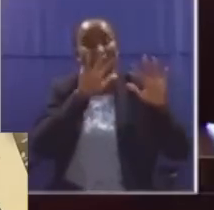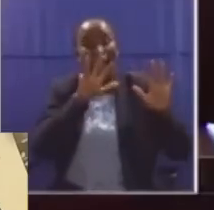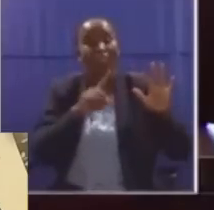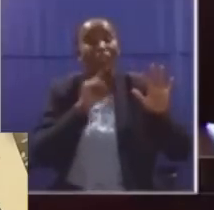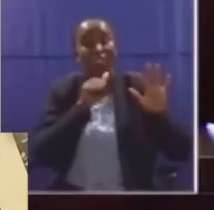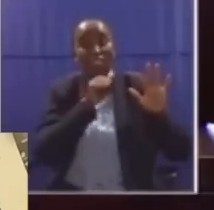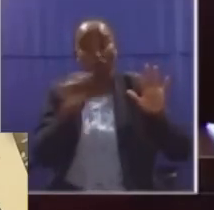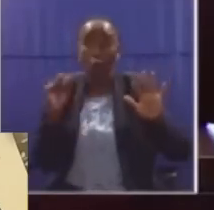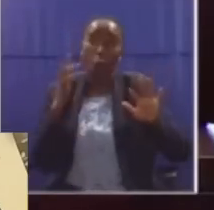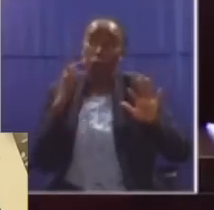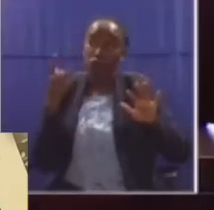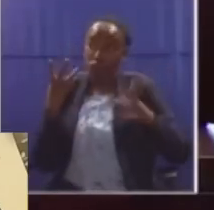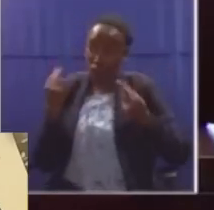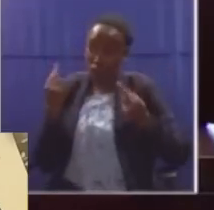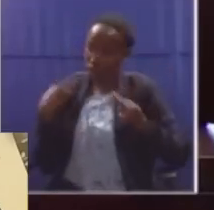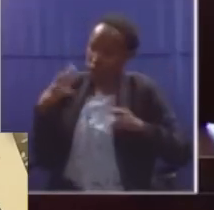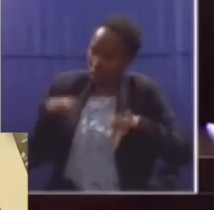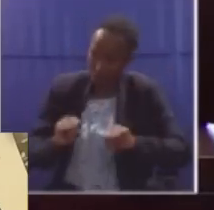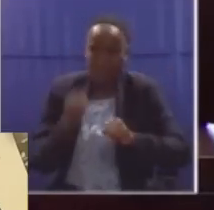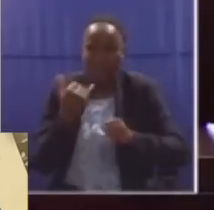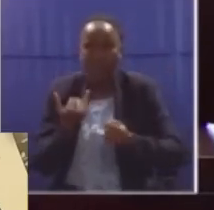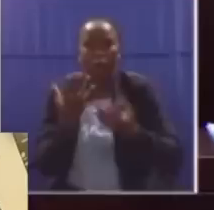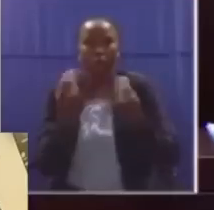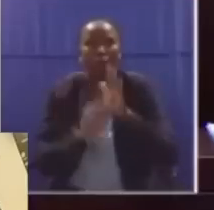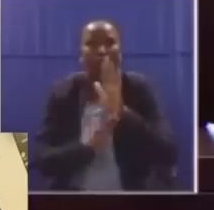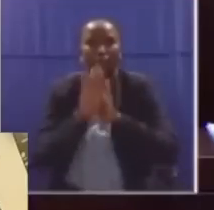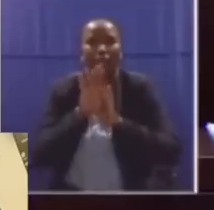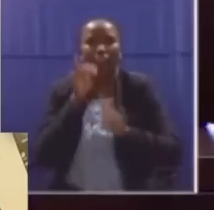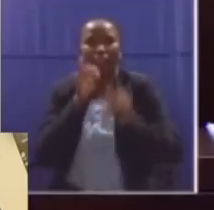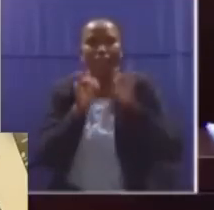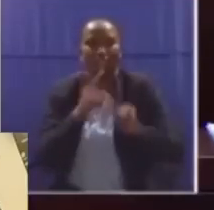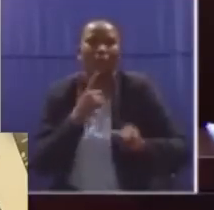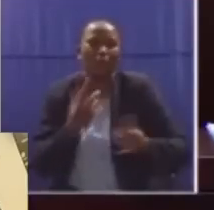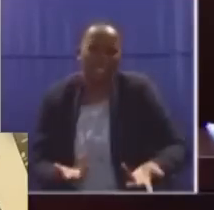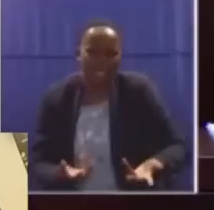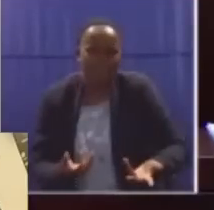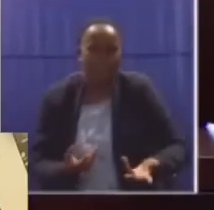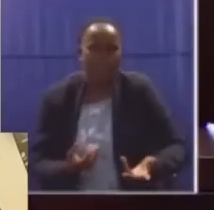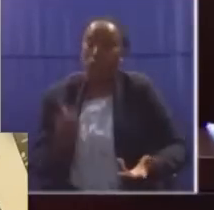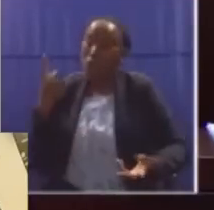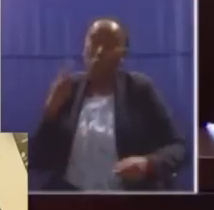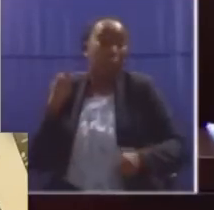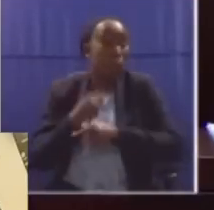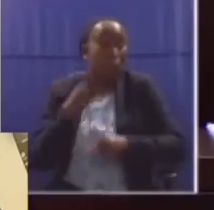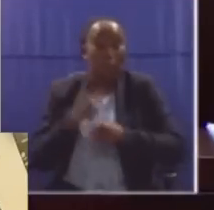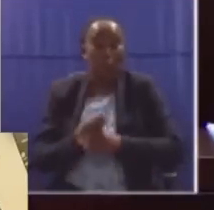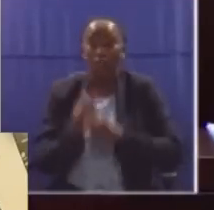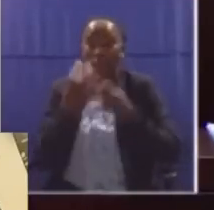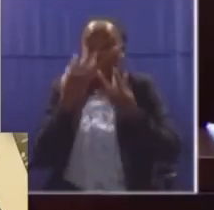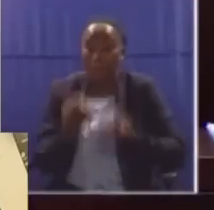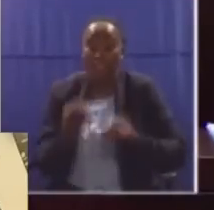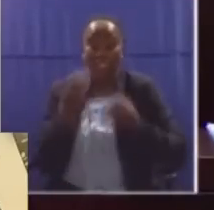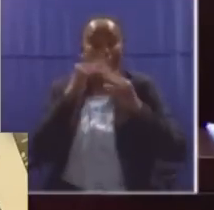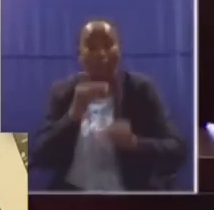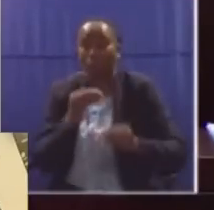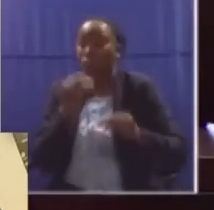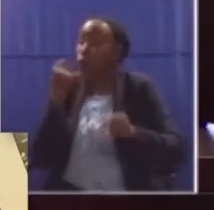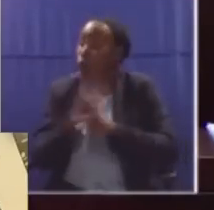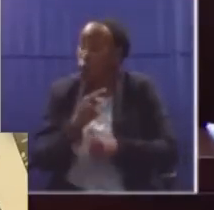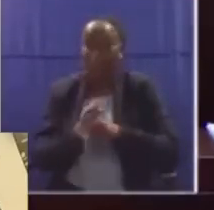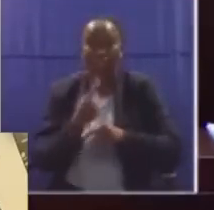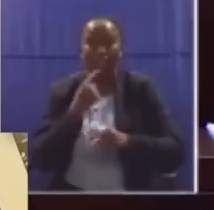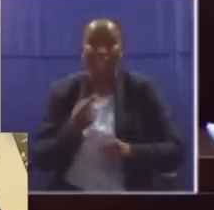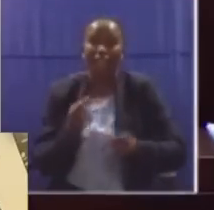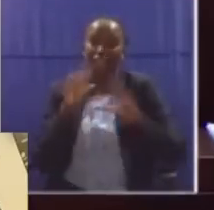nearly 11,000 in this last financial year. In every budget speech since your appointment as minister, you've dedicated your department's